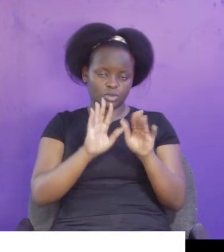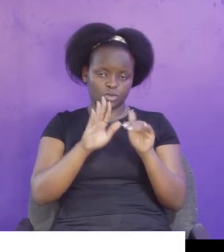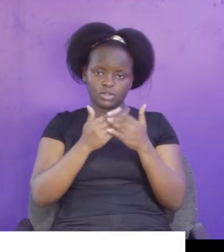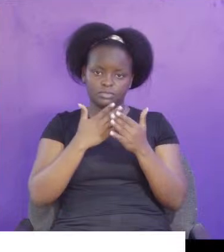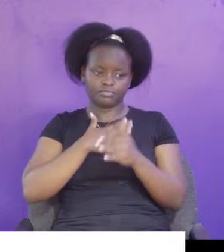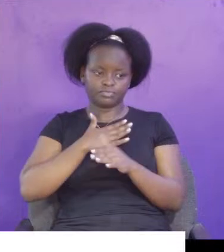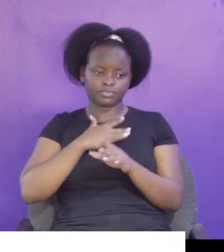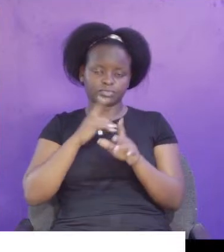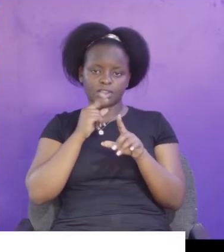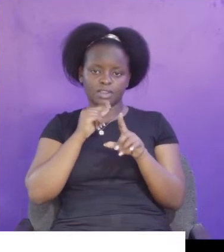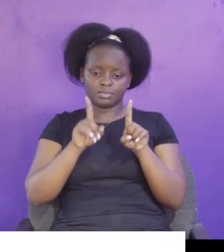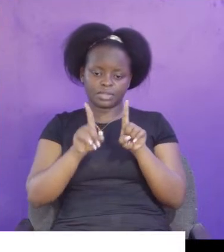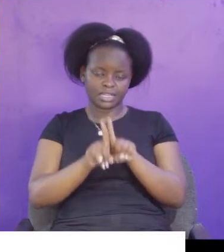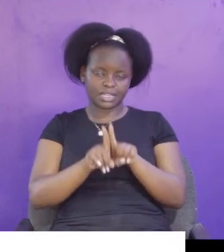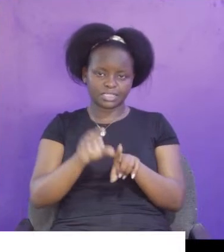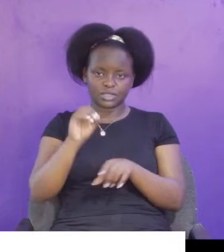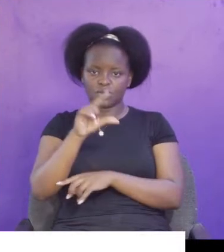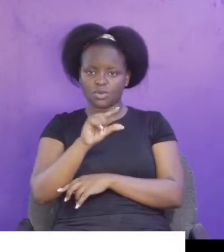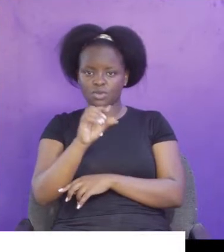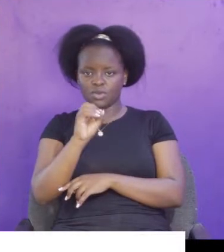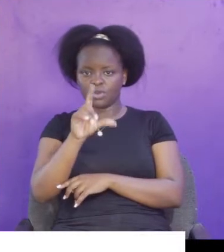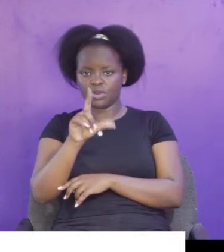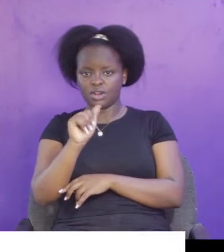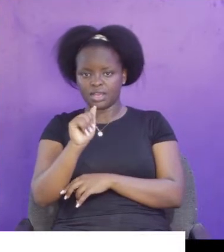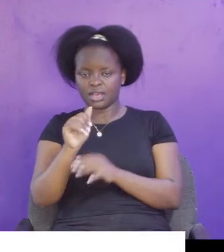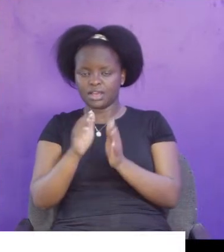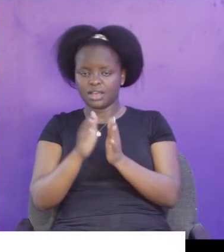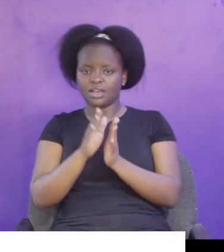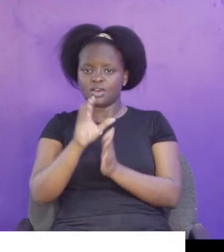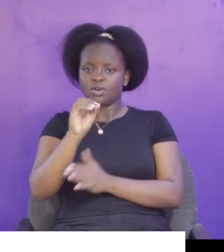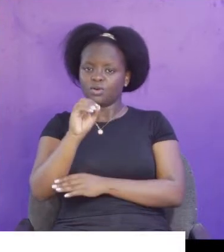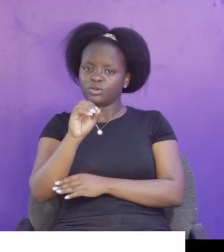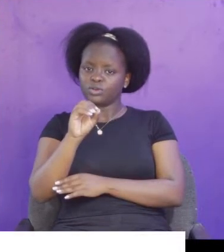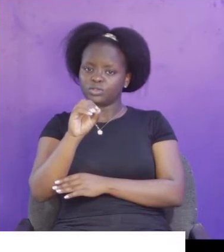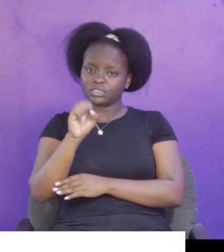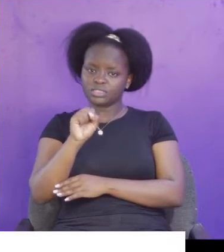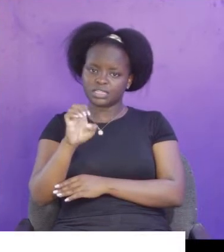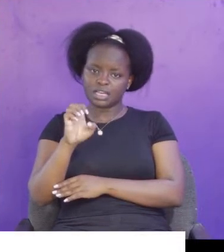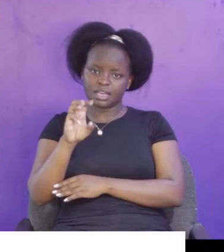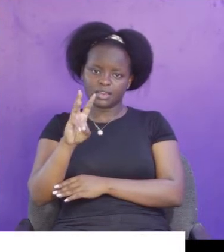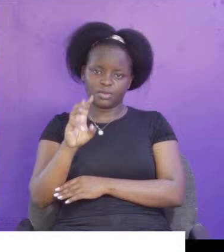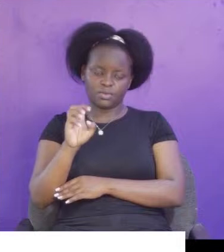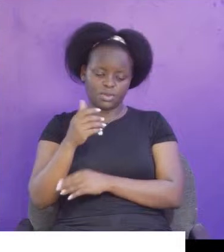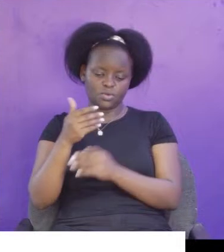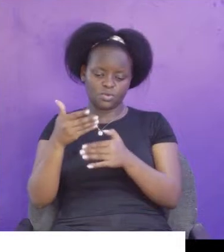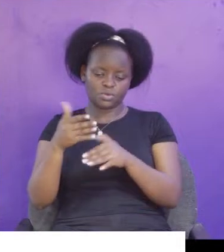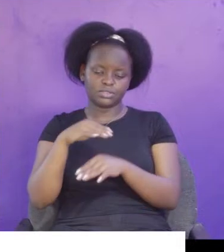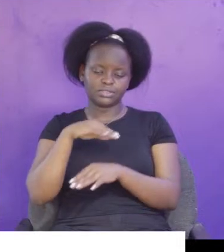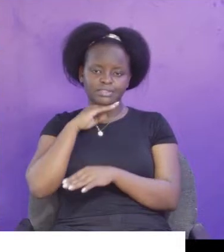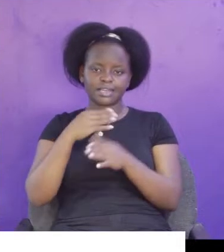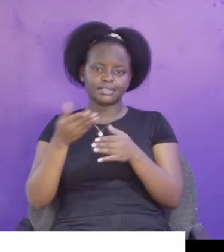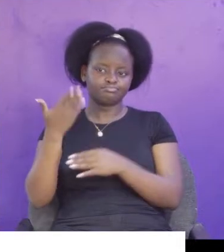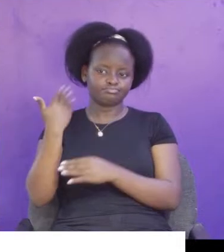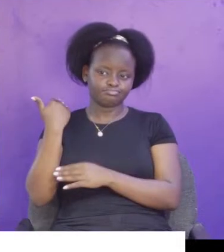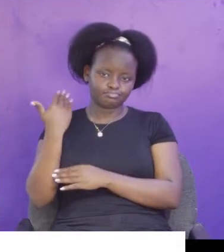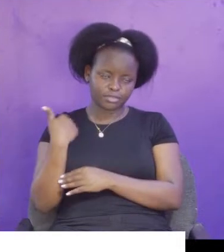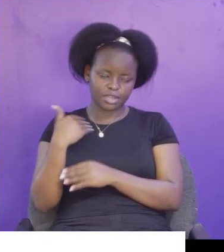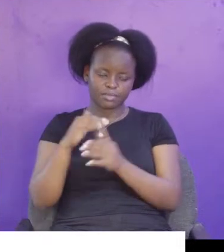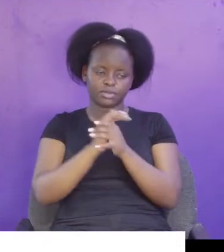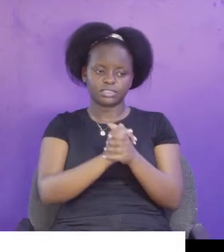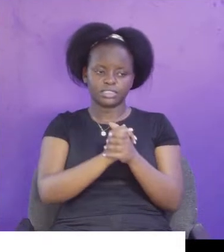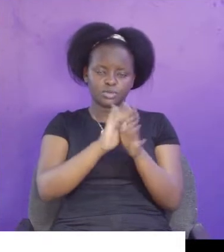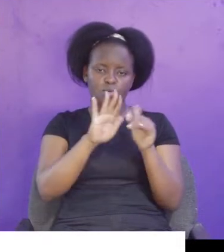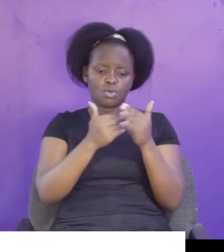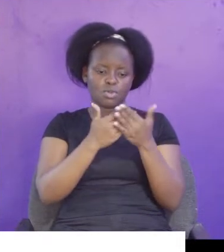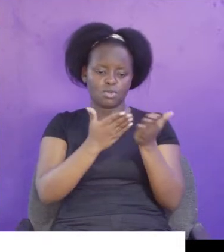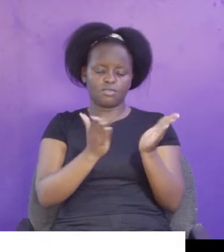Agola, Osewe, and Odimba, who left before us. and greet for us, all of them.